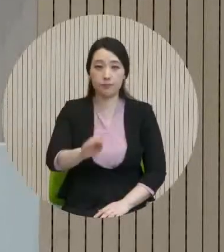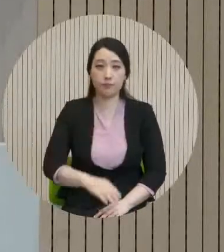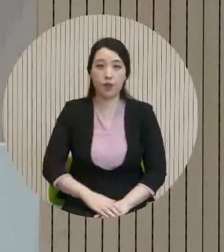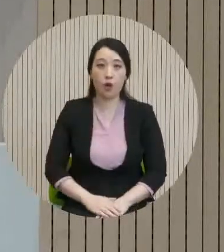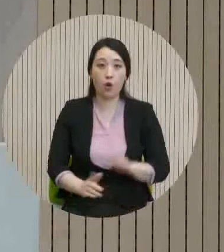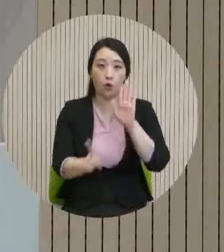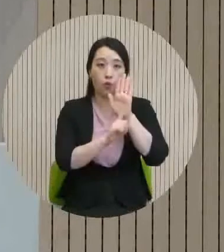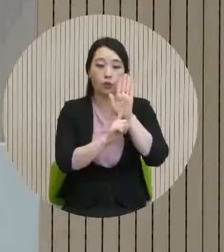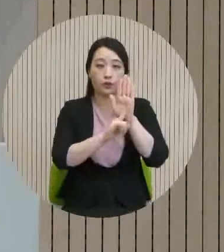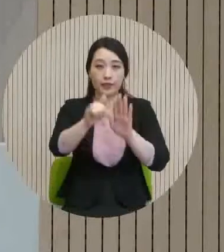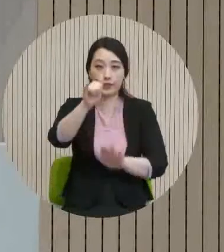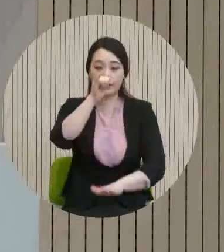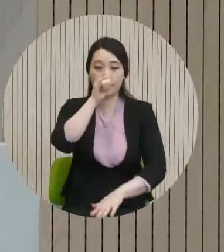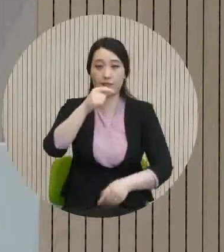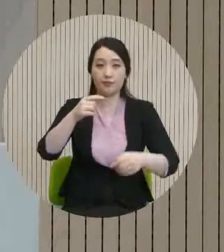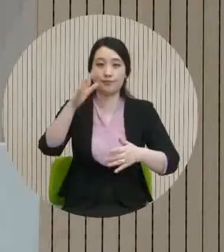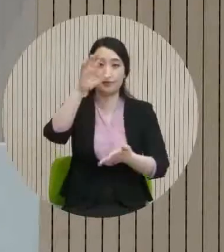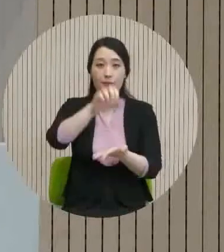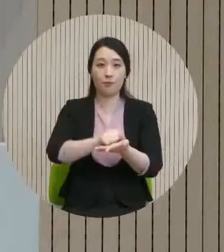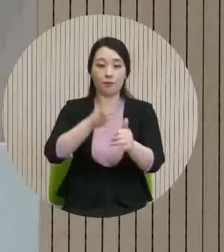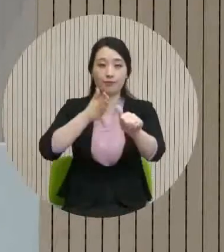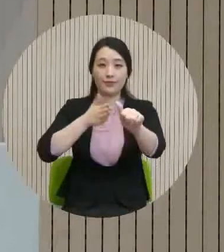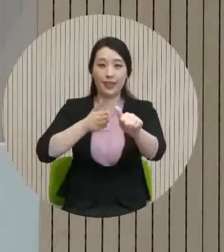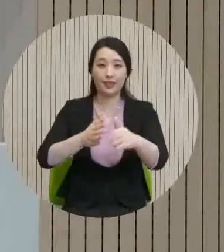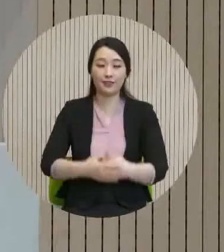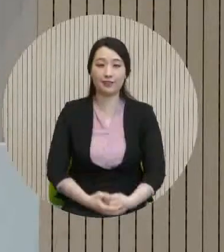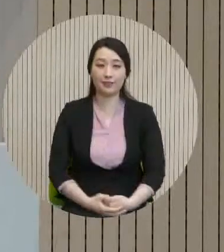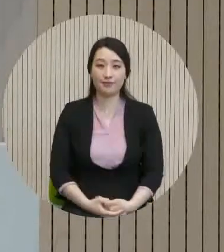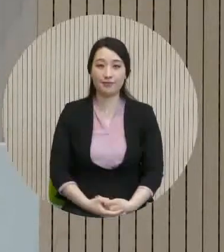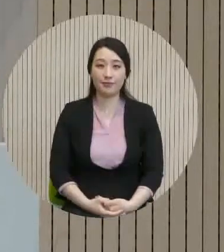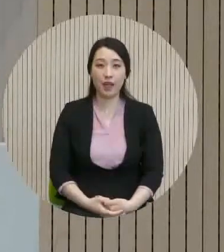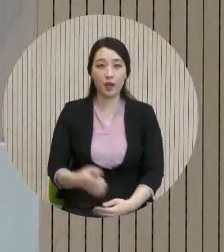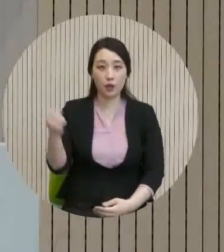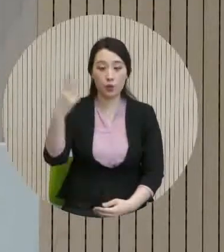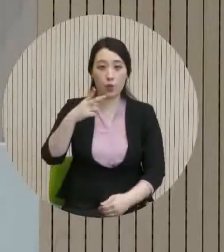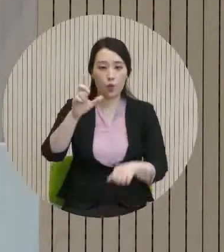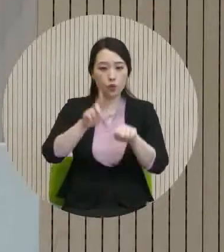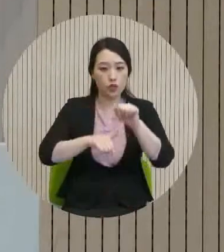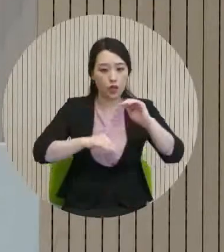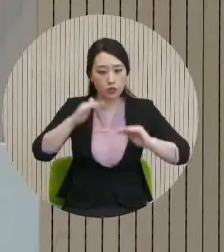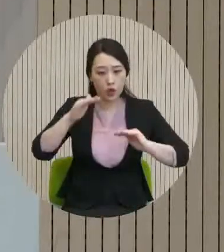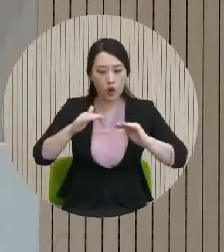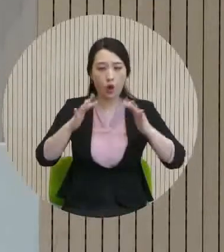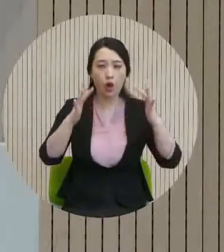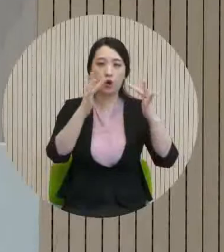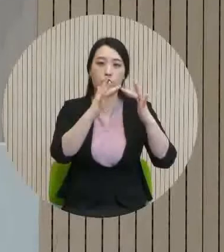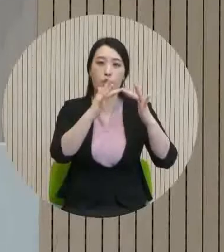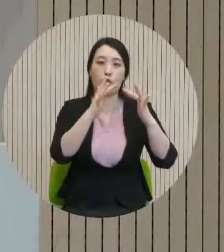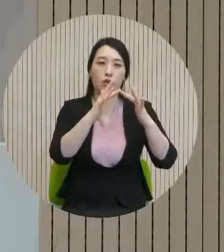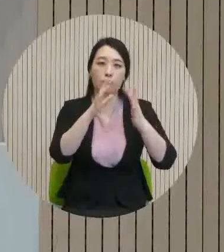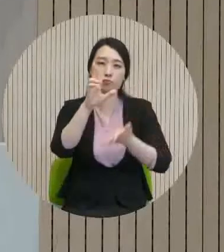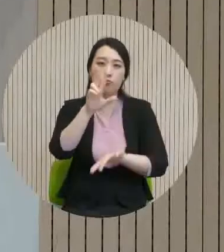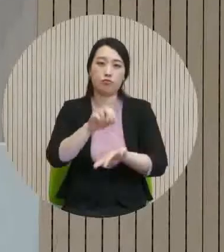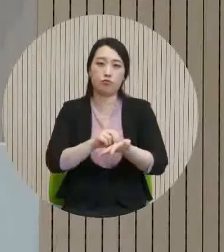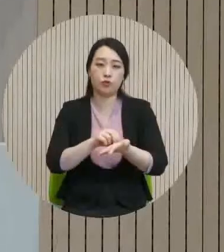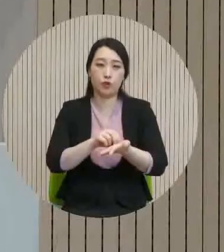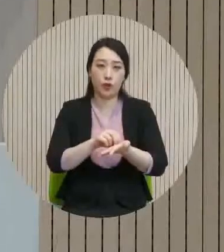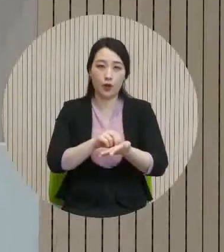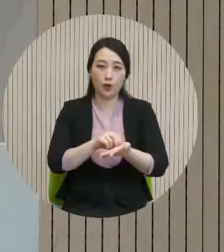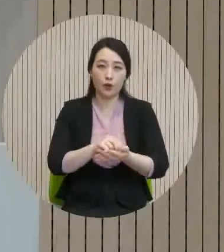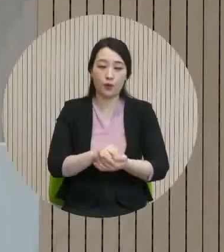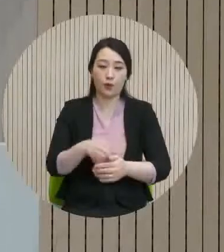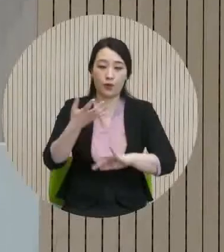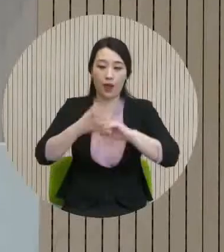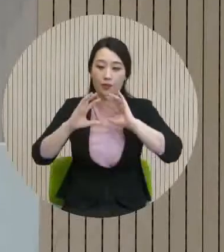under the symposium notice on the website of National Library. I would also like to ask for your understanding as we